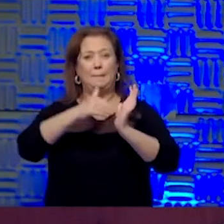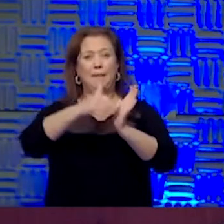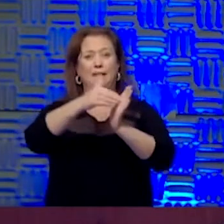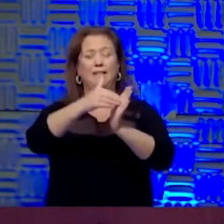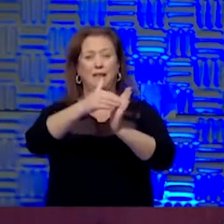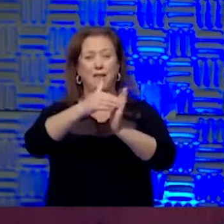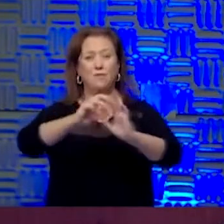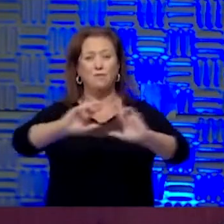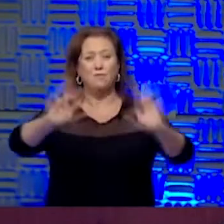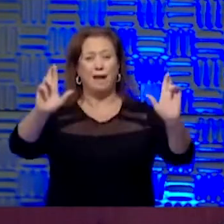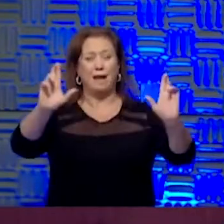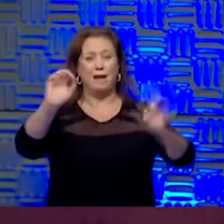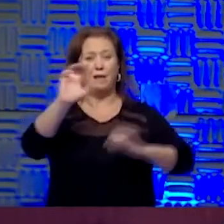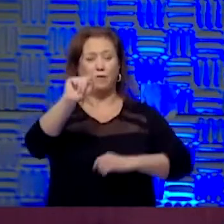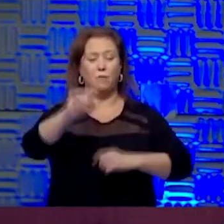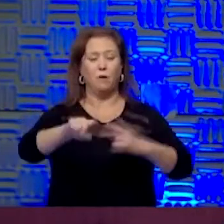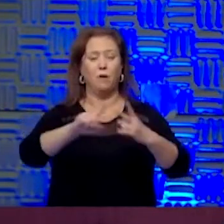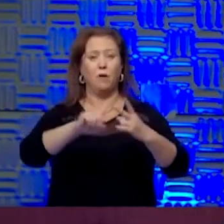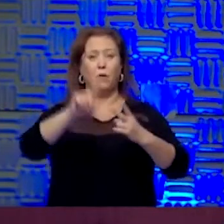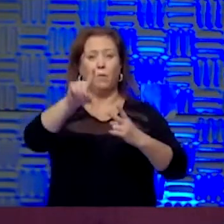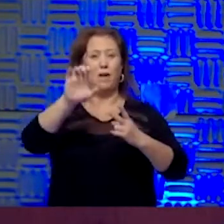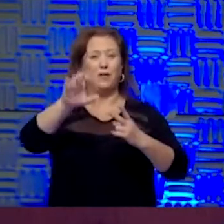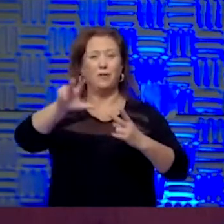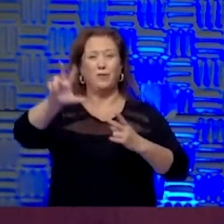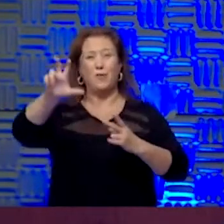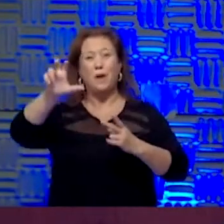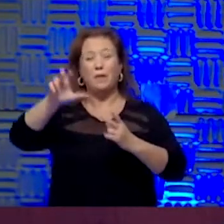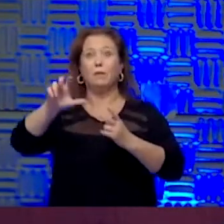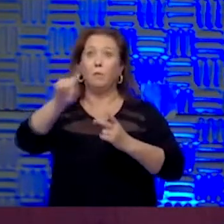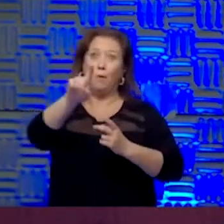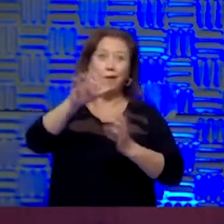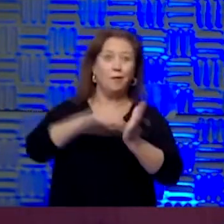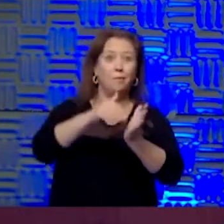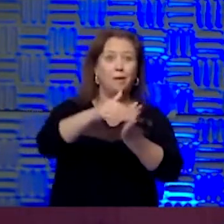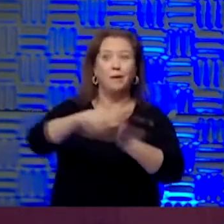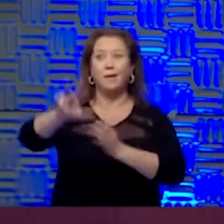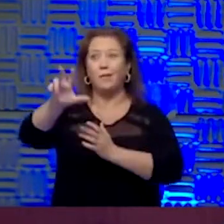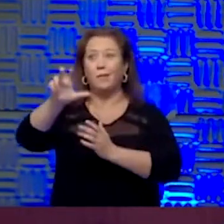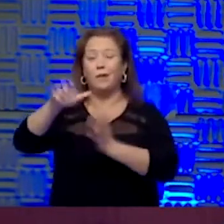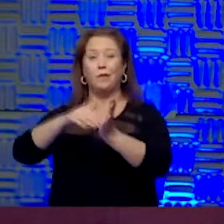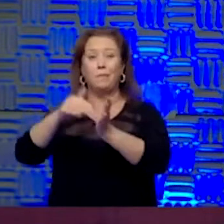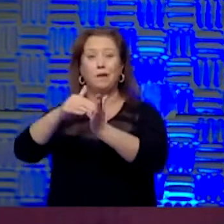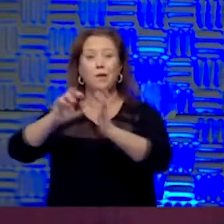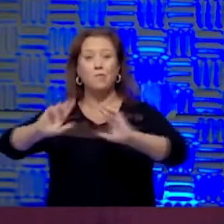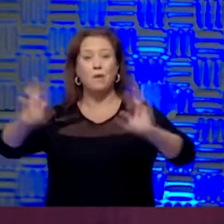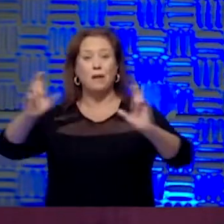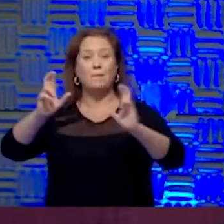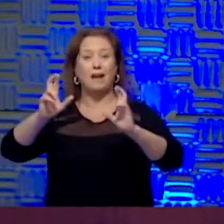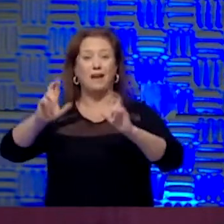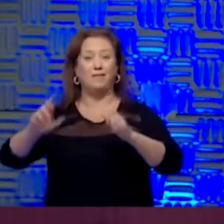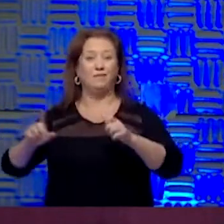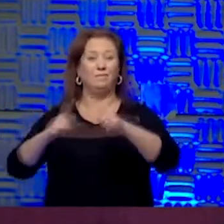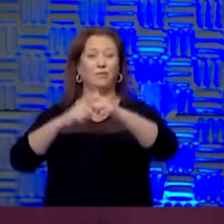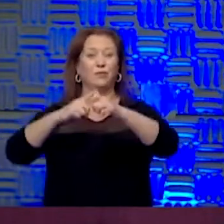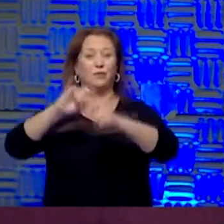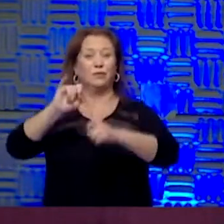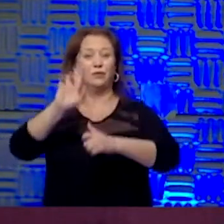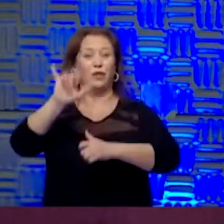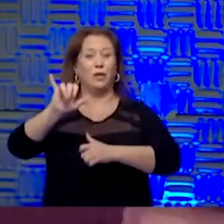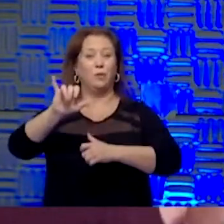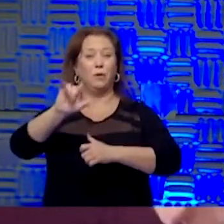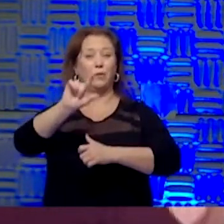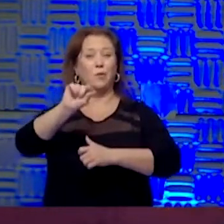in October, 100 million and to 300 million doses really by the first of the year. That's a game